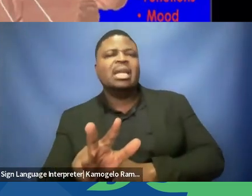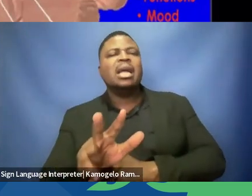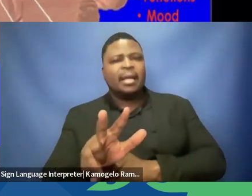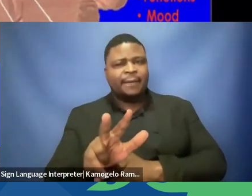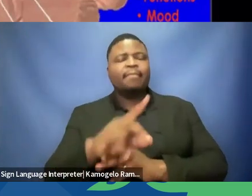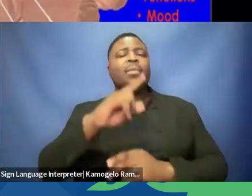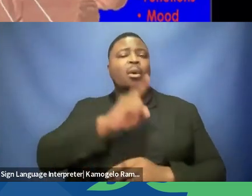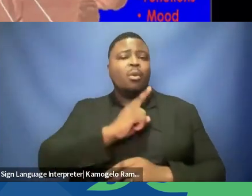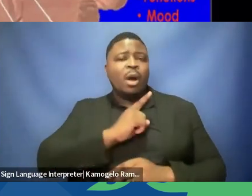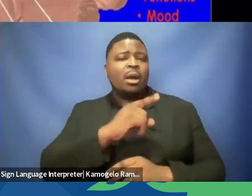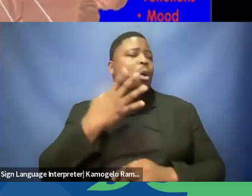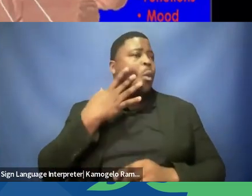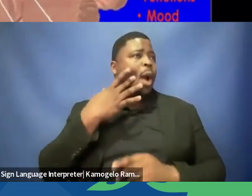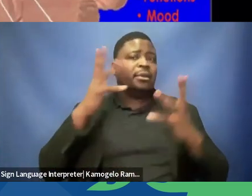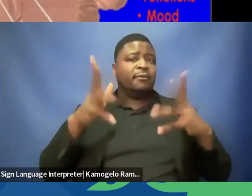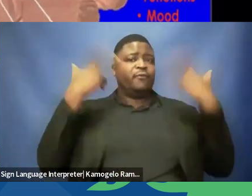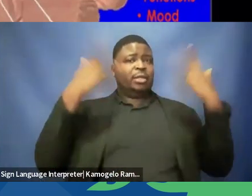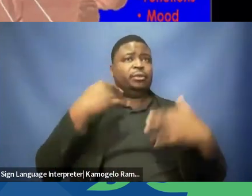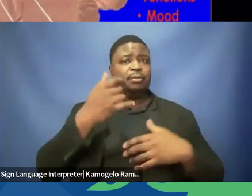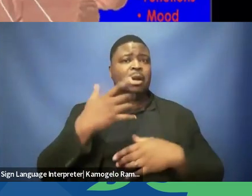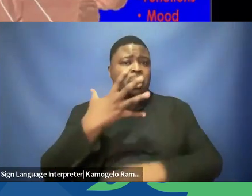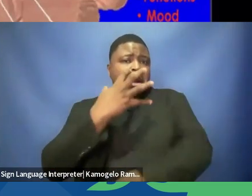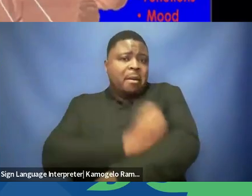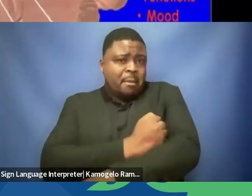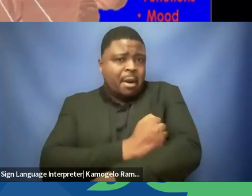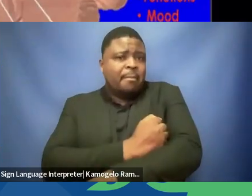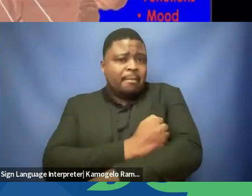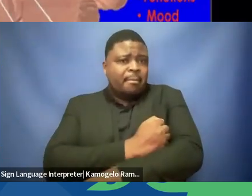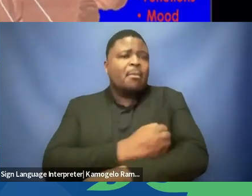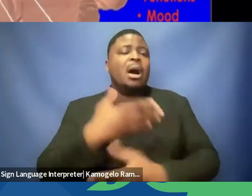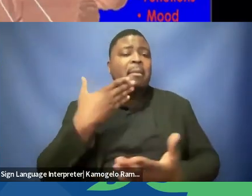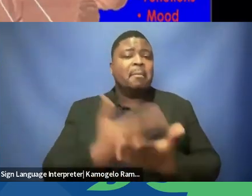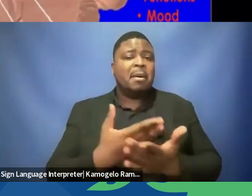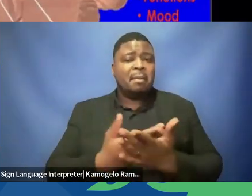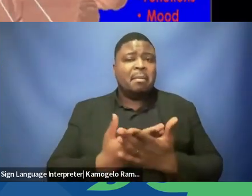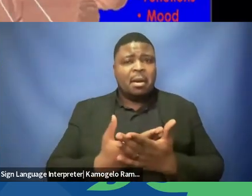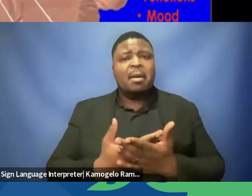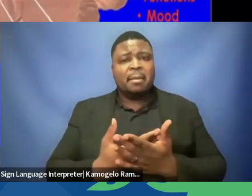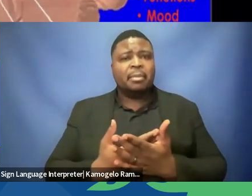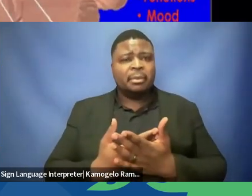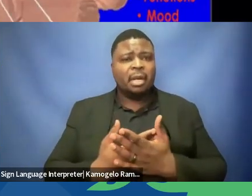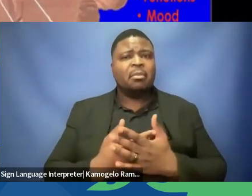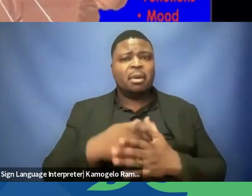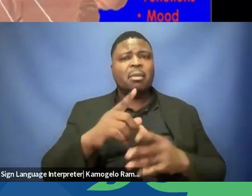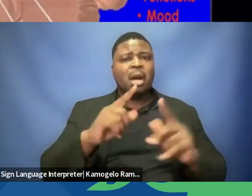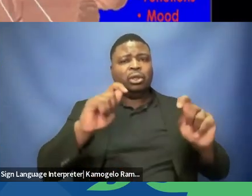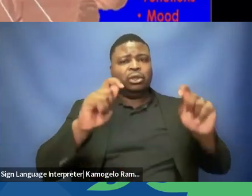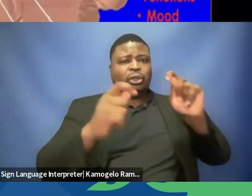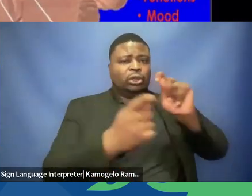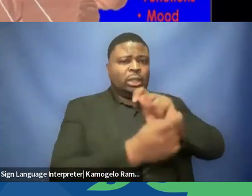fresh, and when it degenerates, that is when it becomes caffeine,